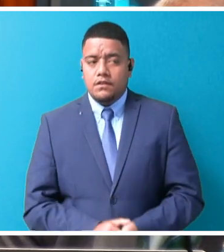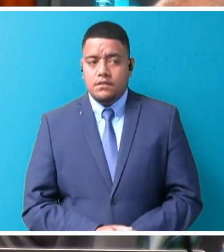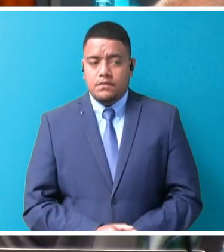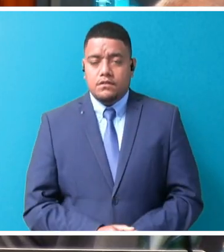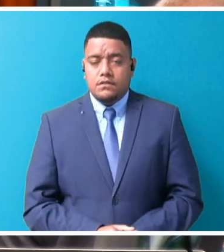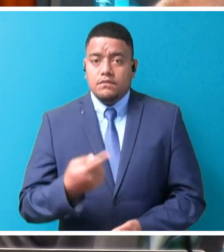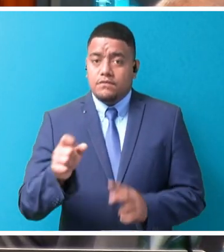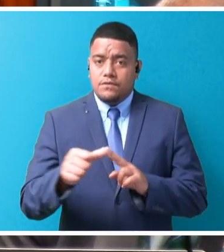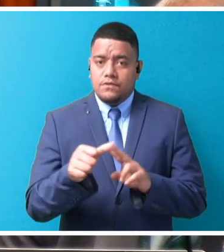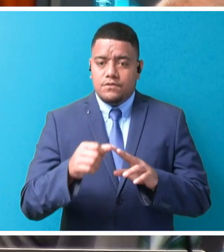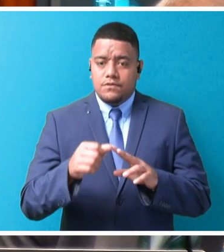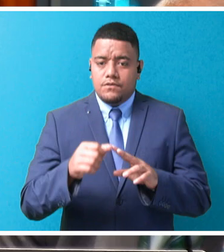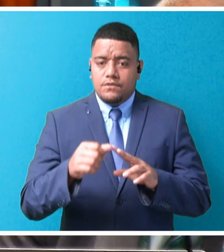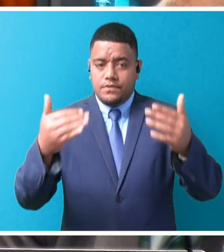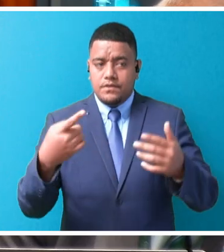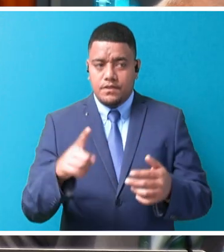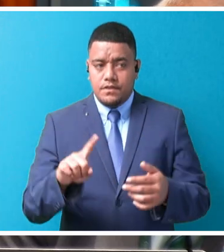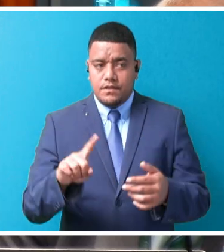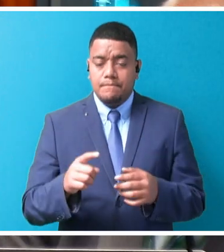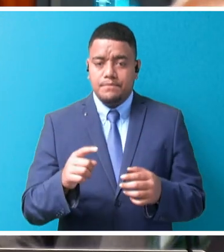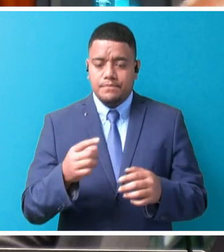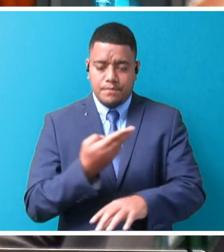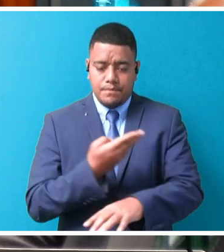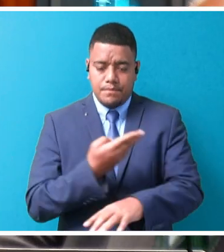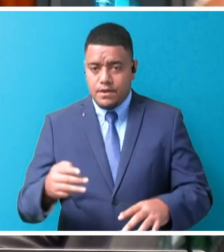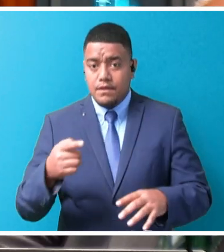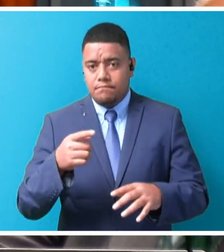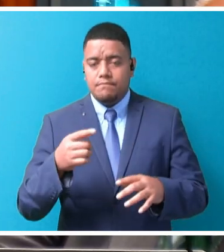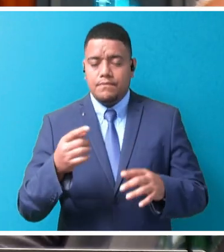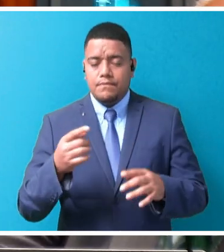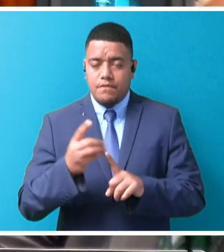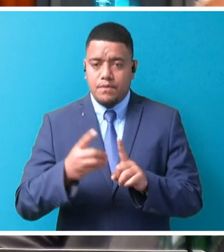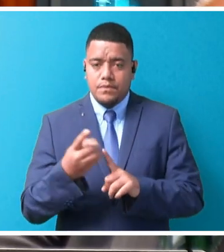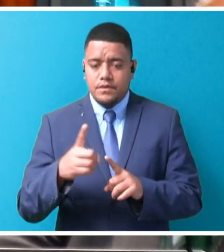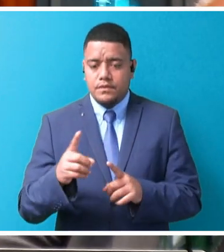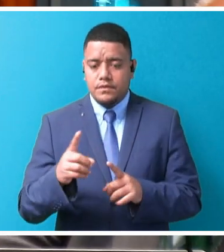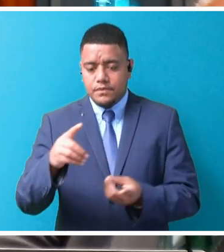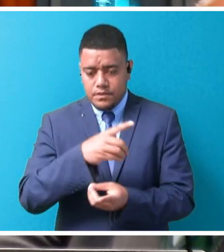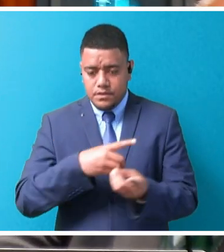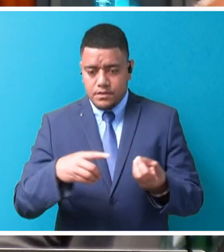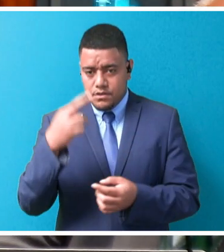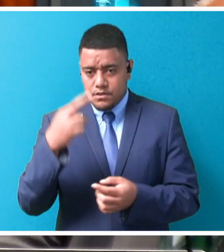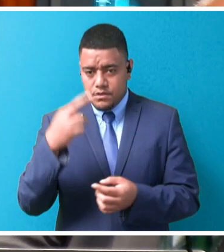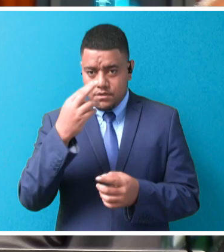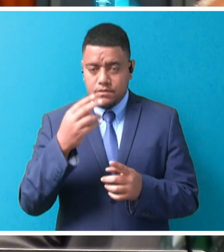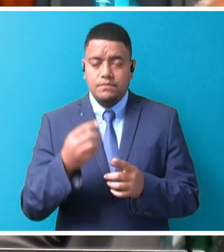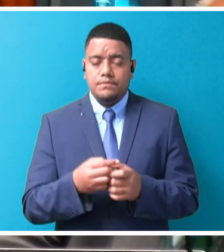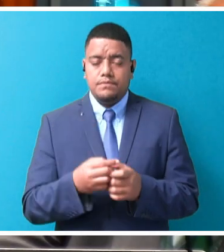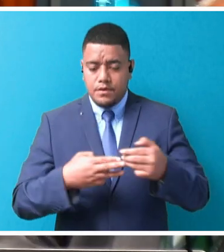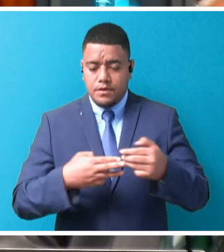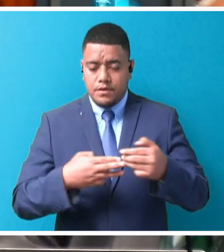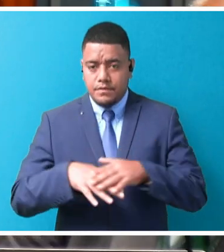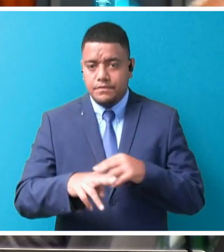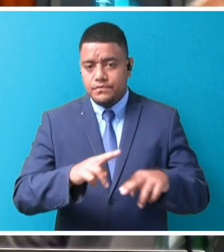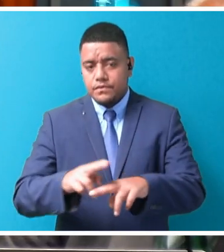particularly in advancing rural and maritime development and strengthening disaster risk management across Fiji.